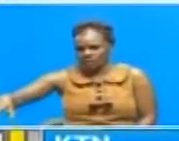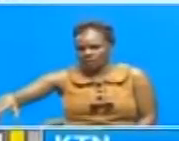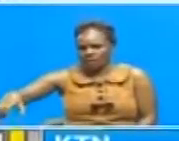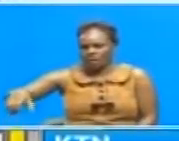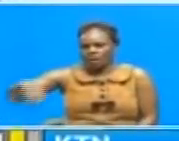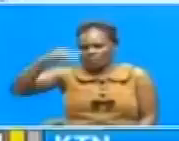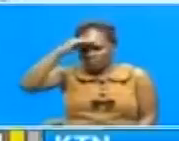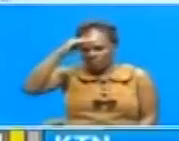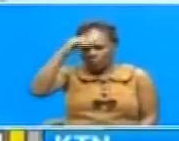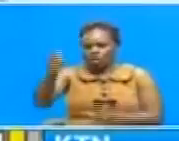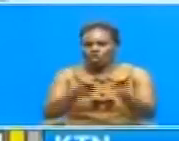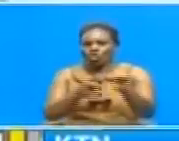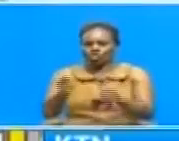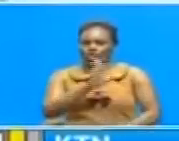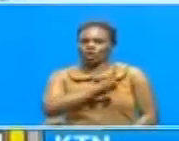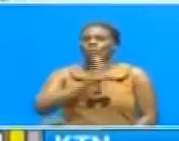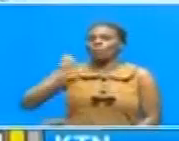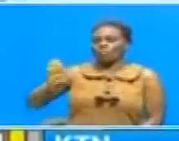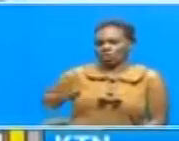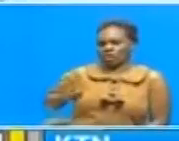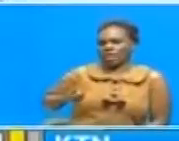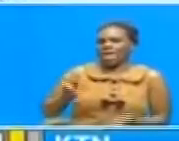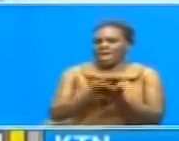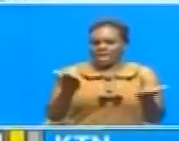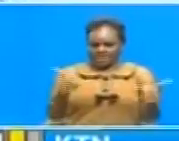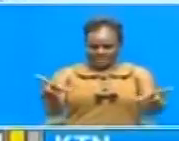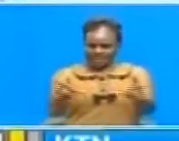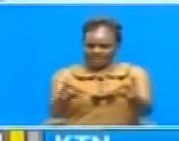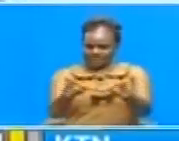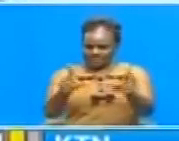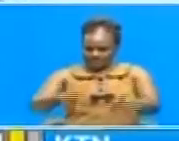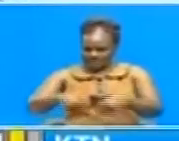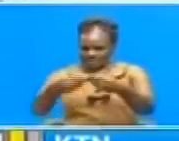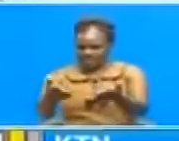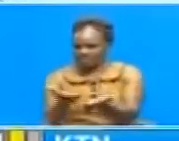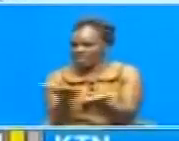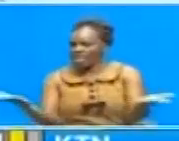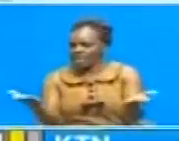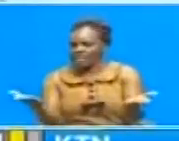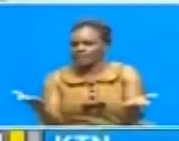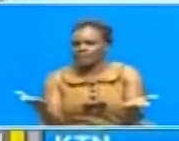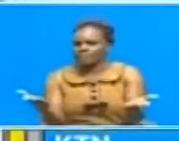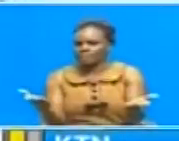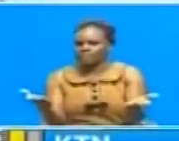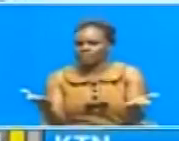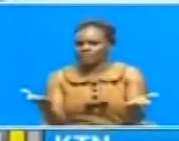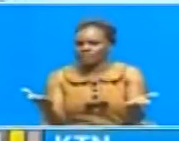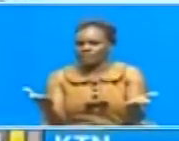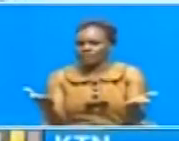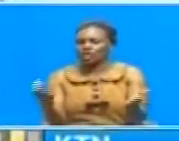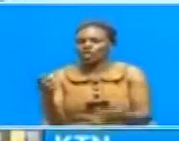alcohol control board, so that any license that is given to any outlet